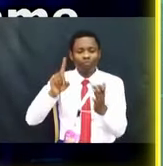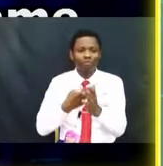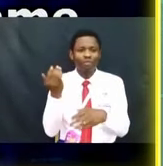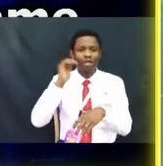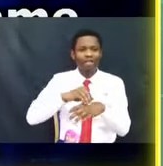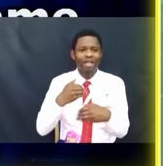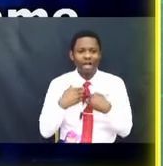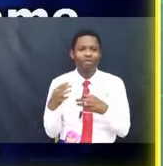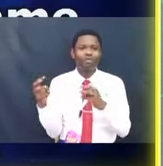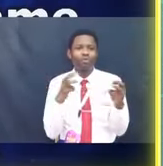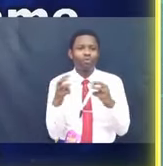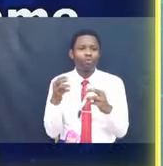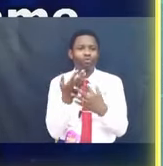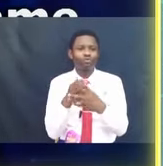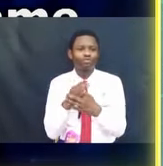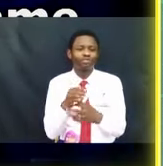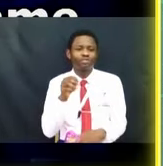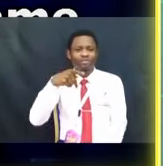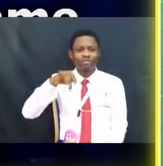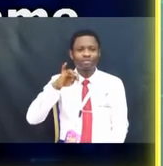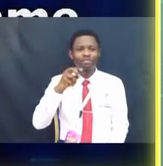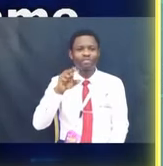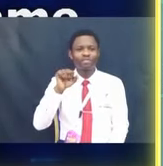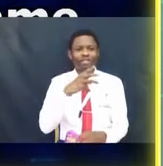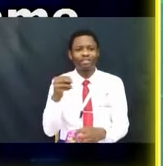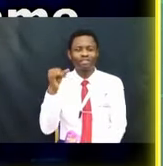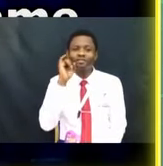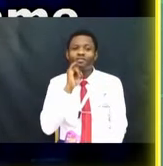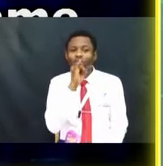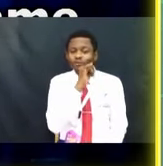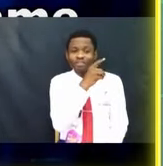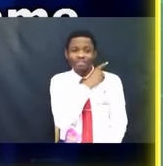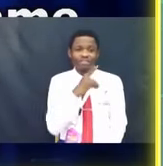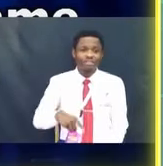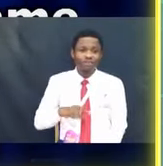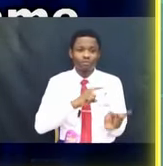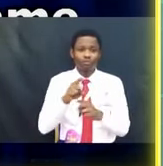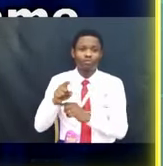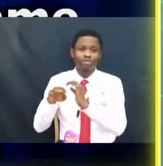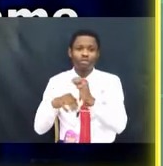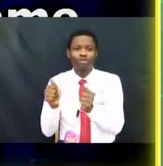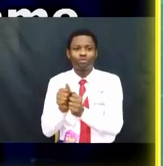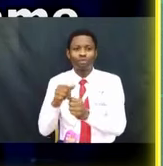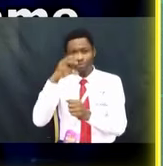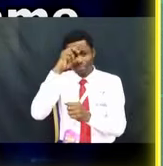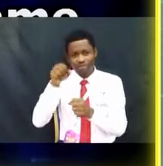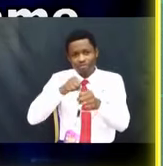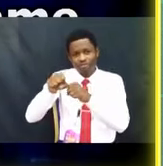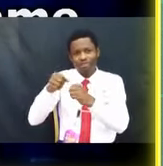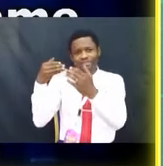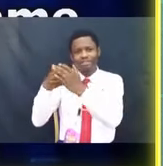battle between the Philistines and Israel. David went down with his men to fight against the Philistines, and he